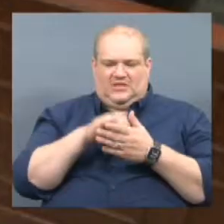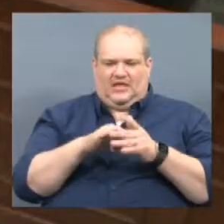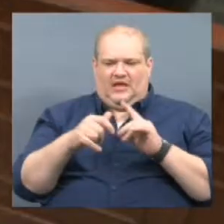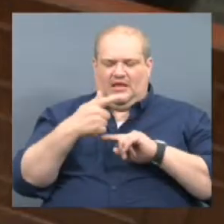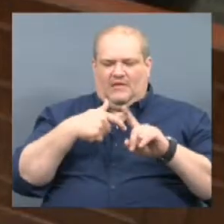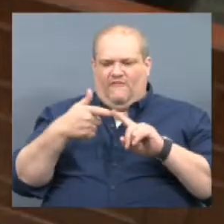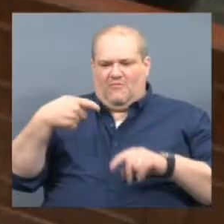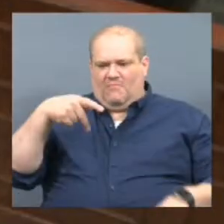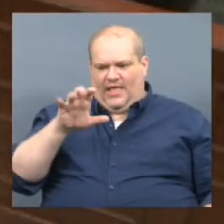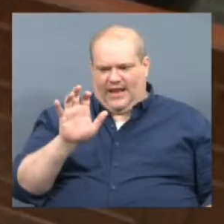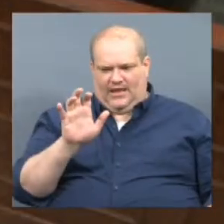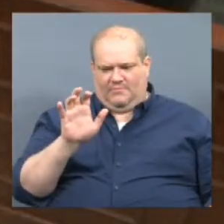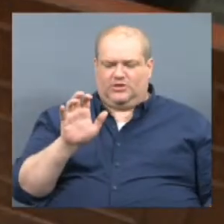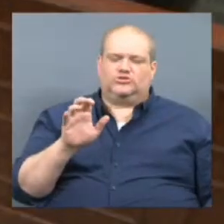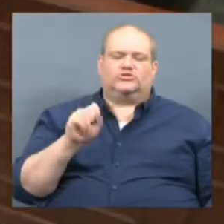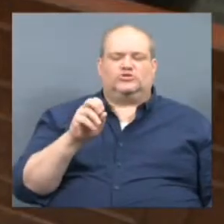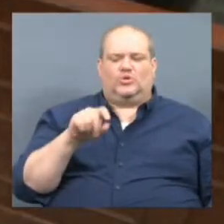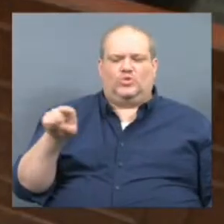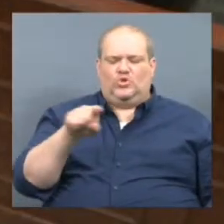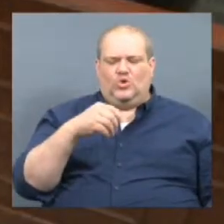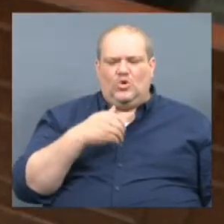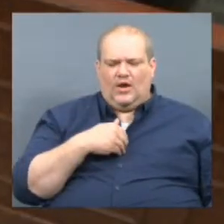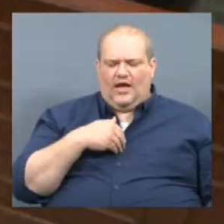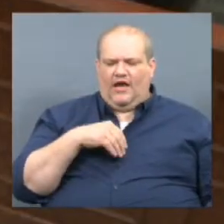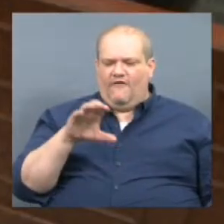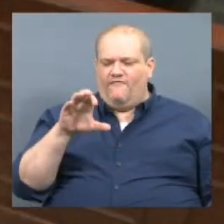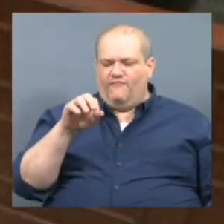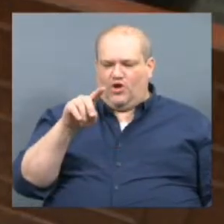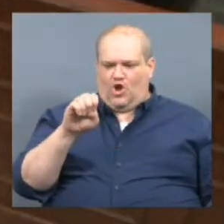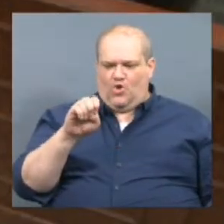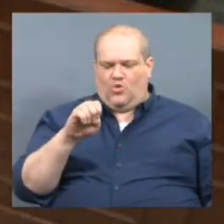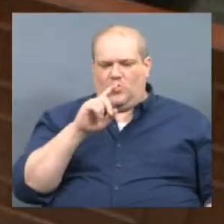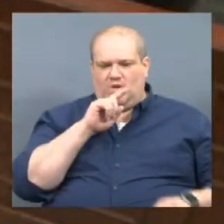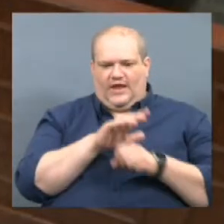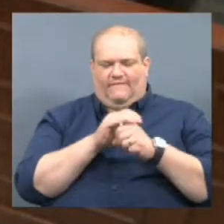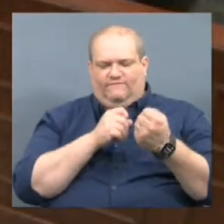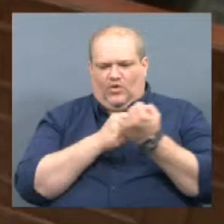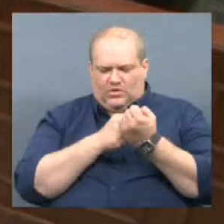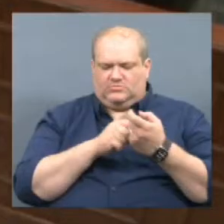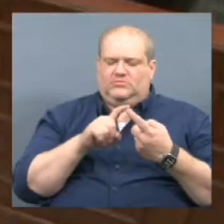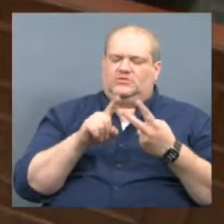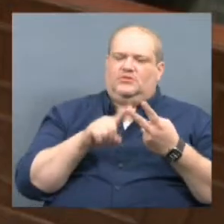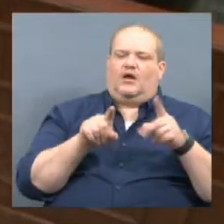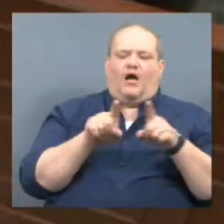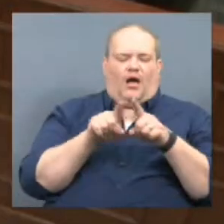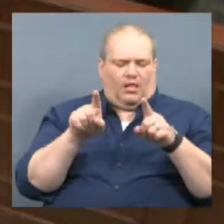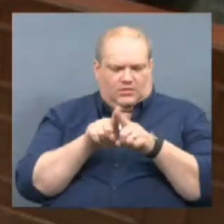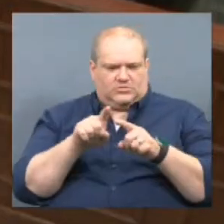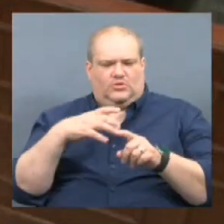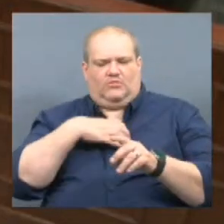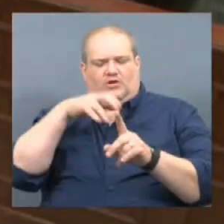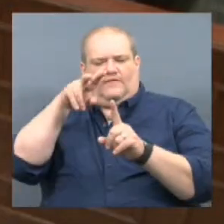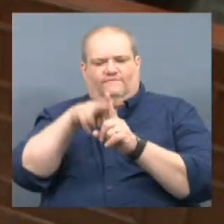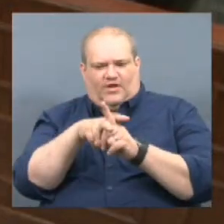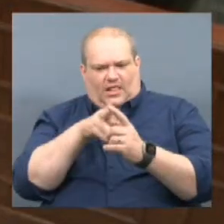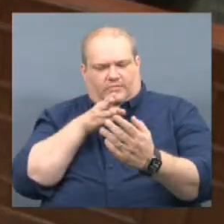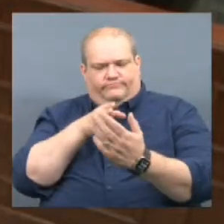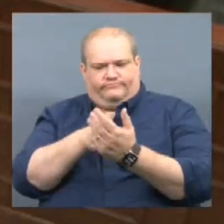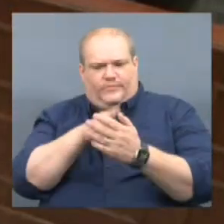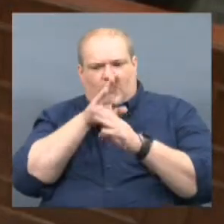Planning Commission. So you have the code enforcement mechanism and also ability to file a quiet action.